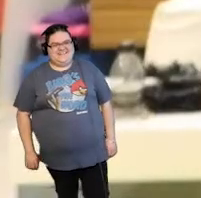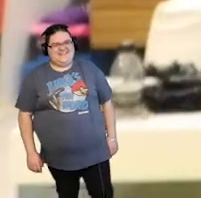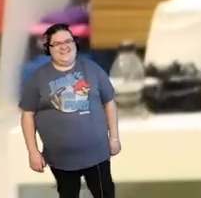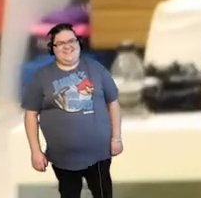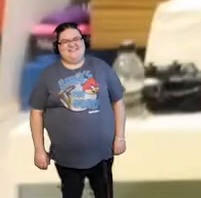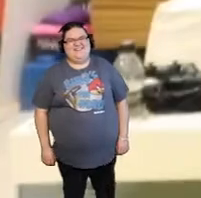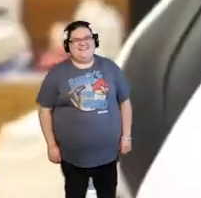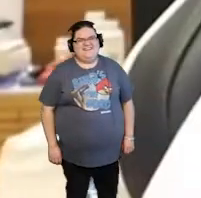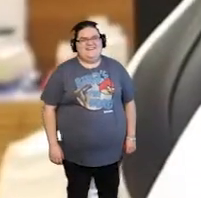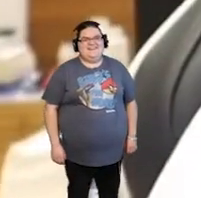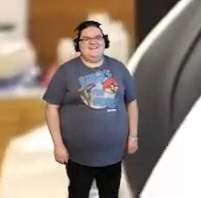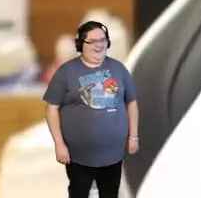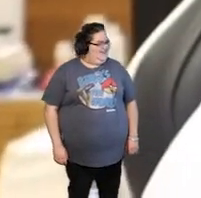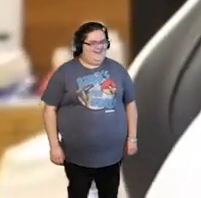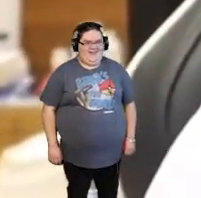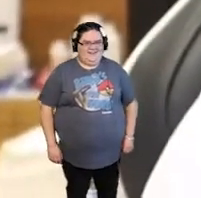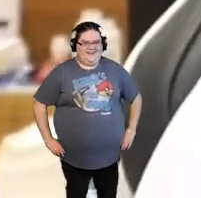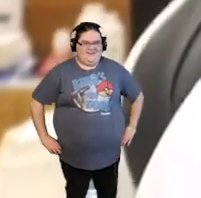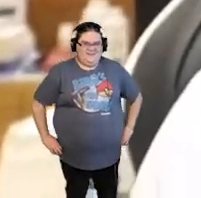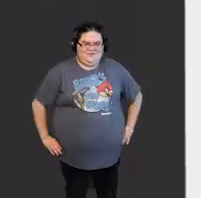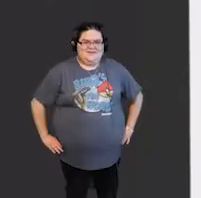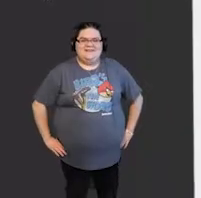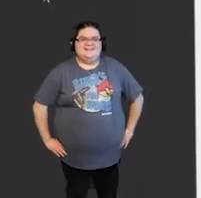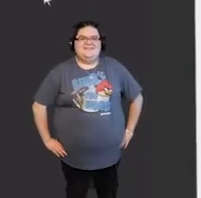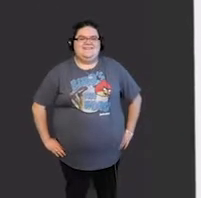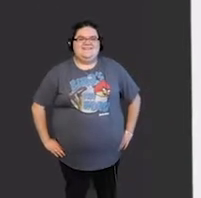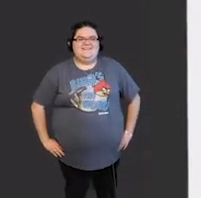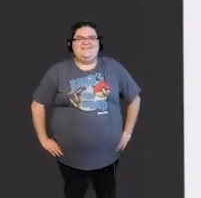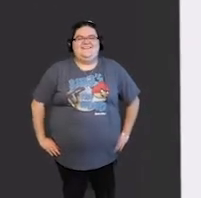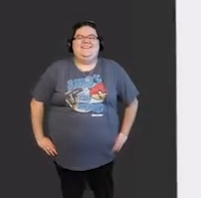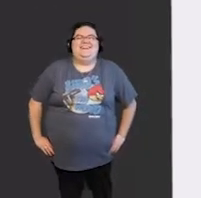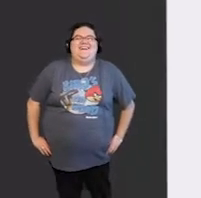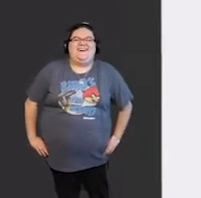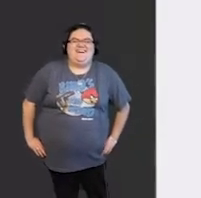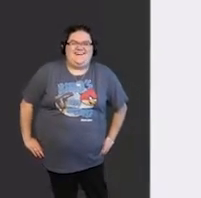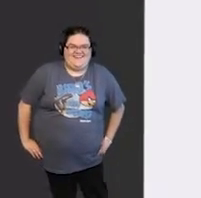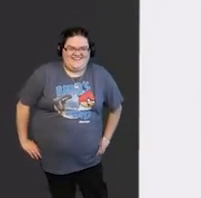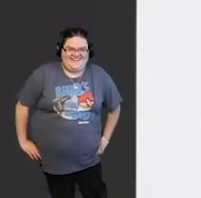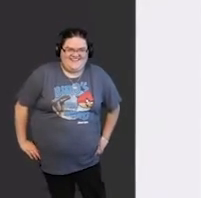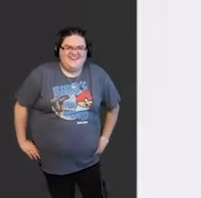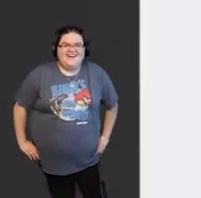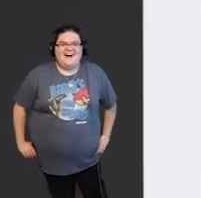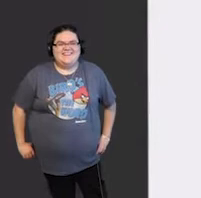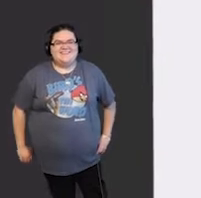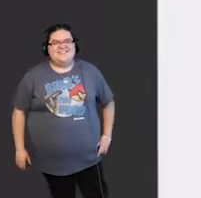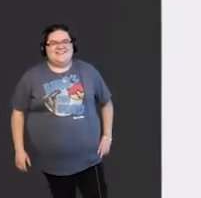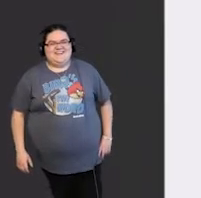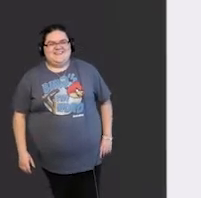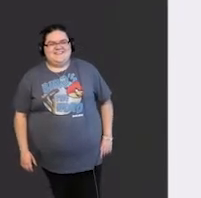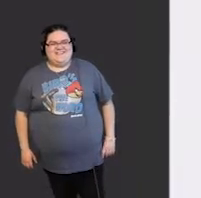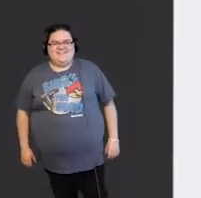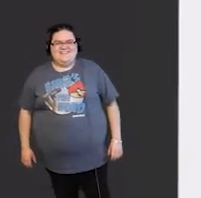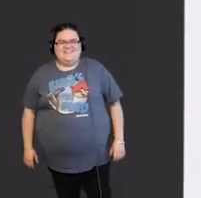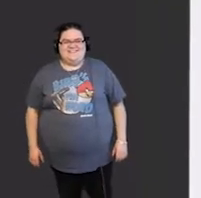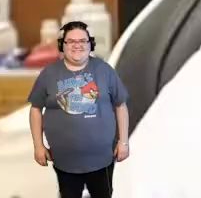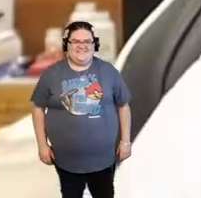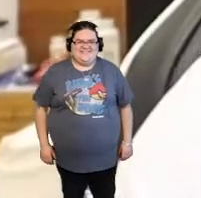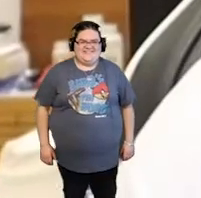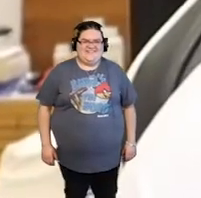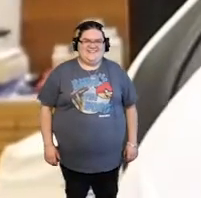This is him now. Life comes at you fast. Oh, hell yeah. What is this? Delete this. No. I love it though. It's